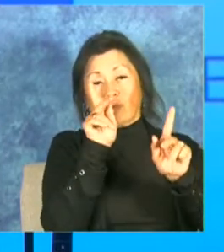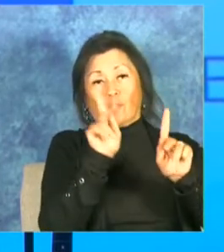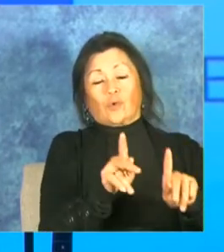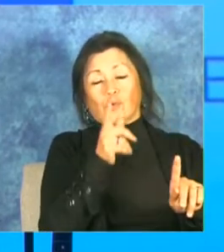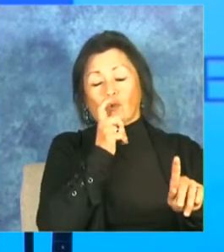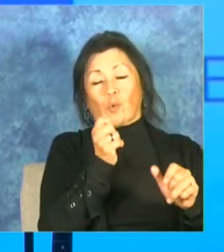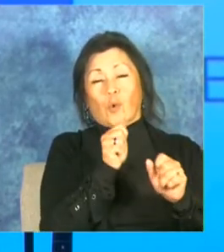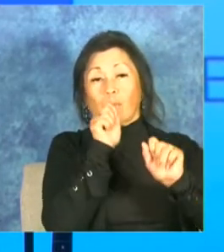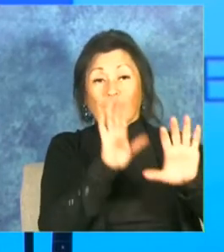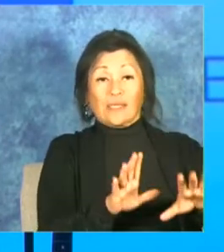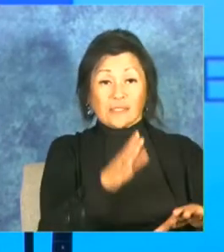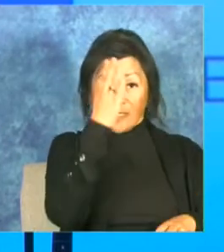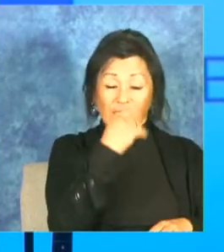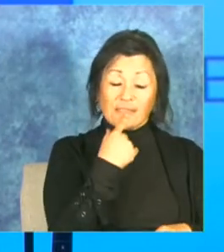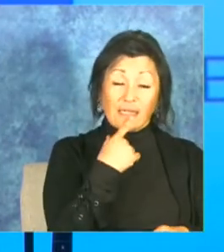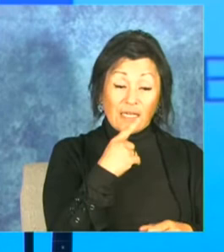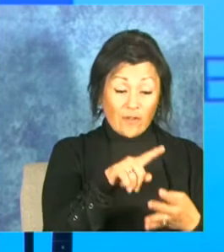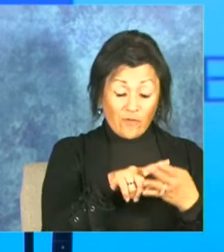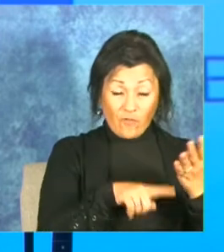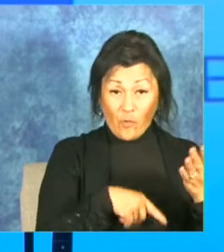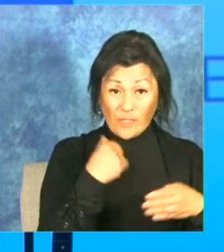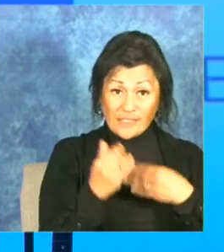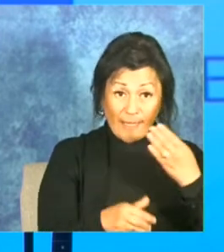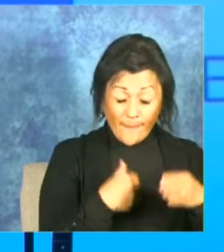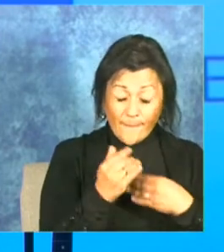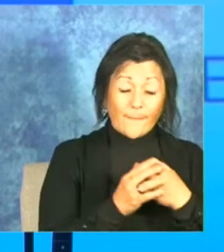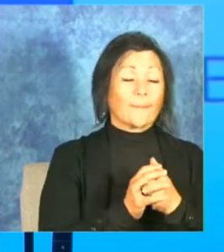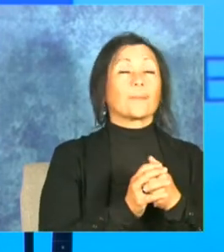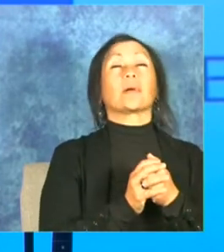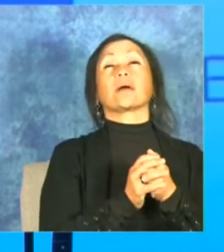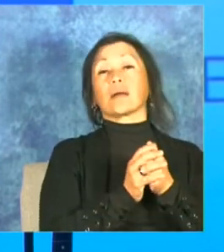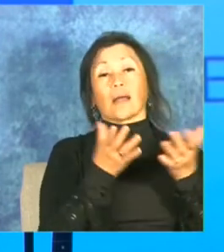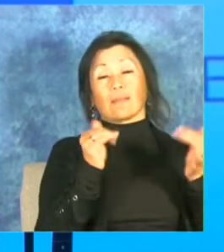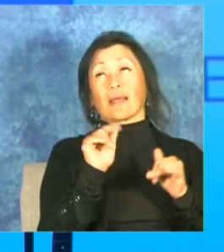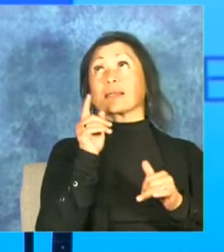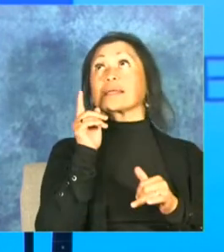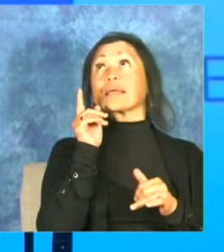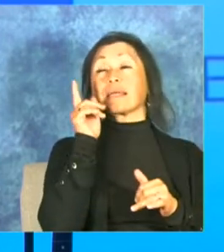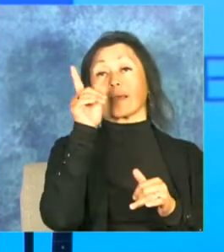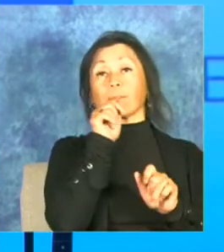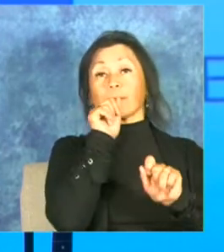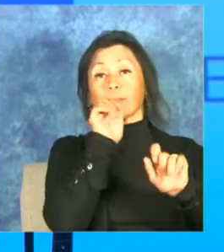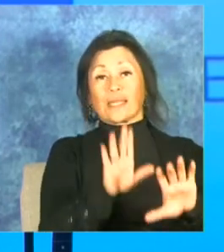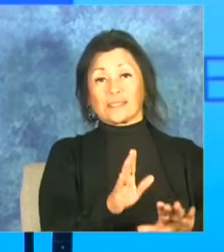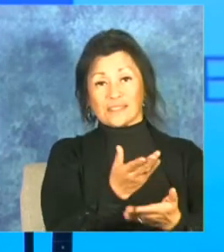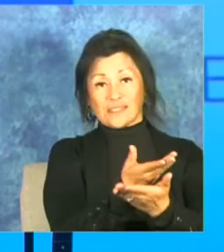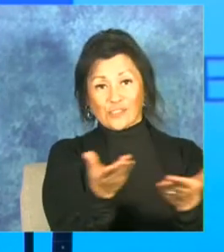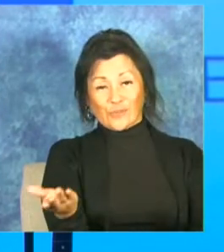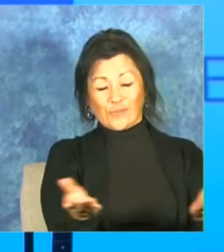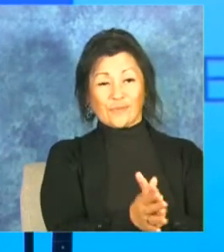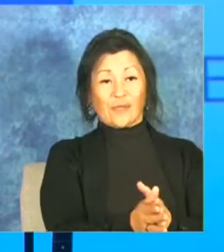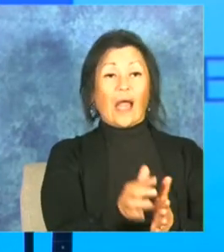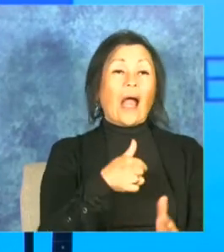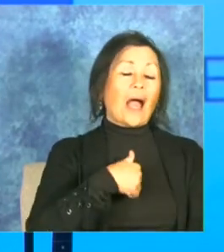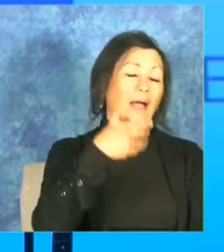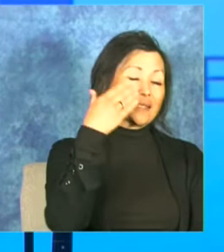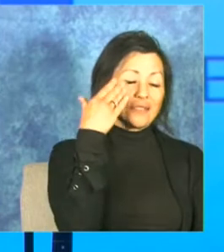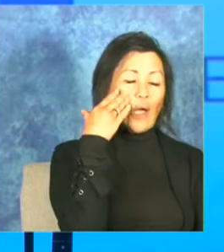God's saying you today, take these four steps and let him bless you. I